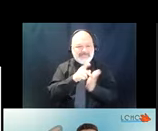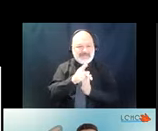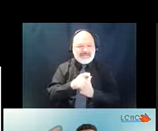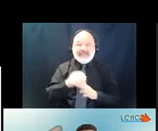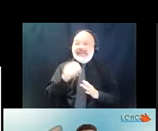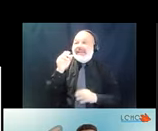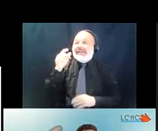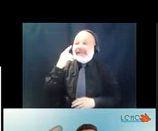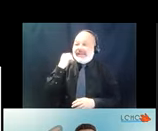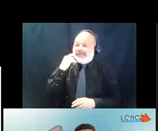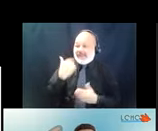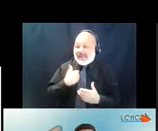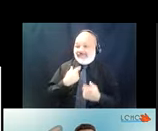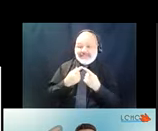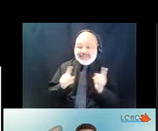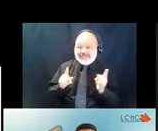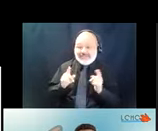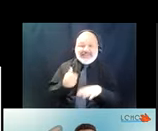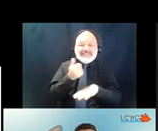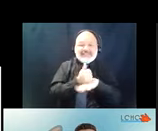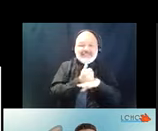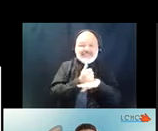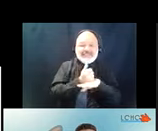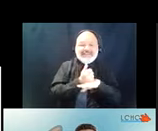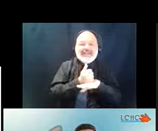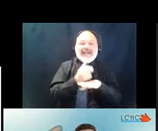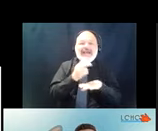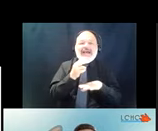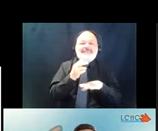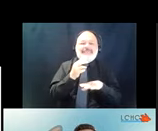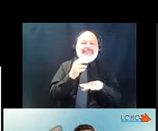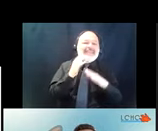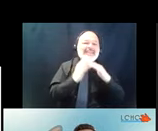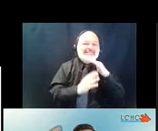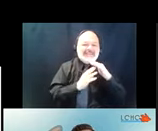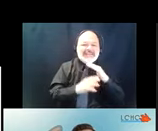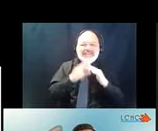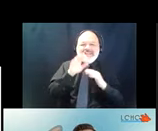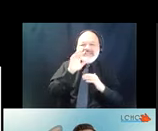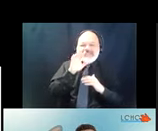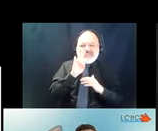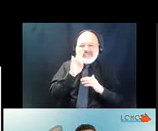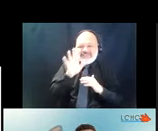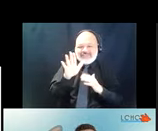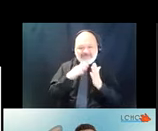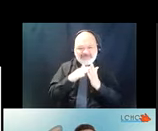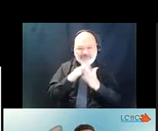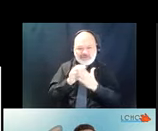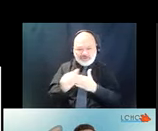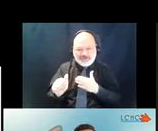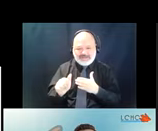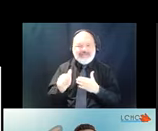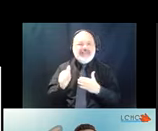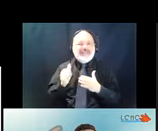different approach and established the Immigrant Resilience Fund, which was a $75 million state investment with a